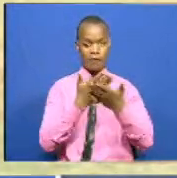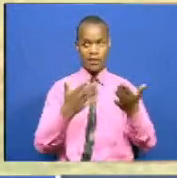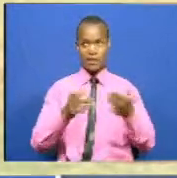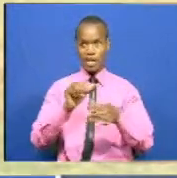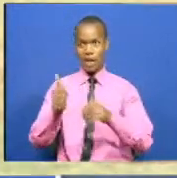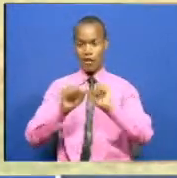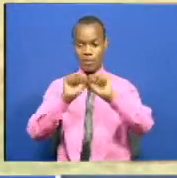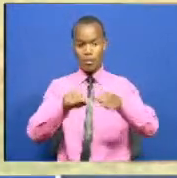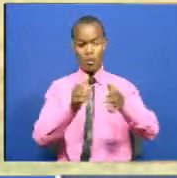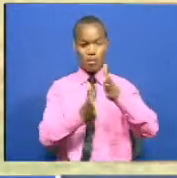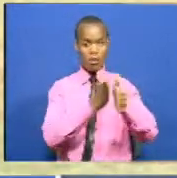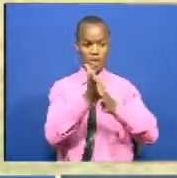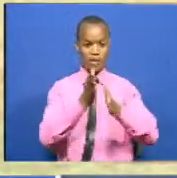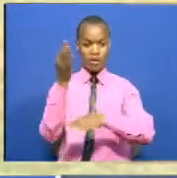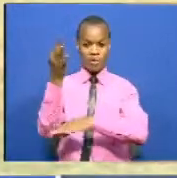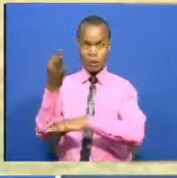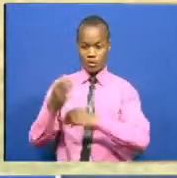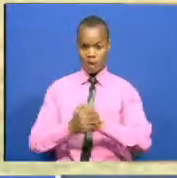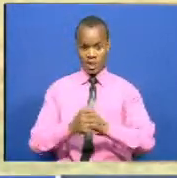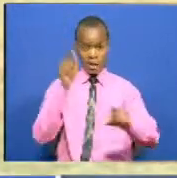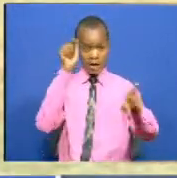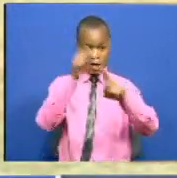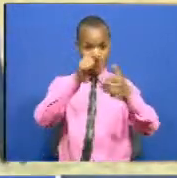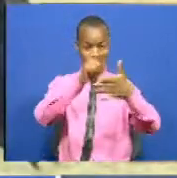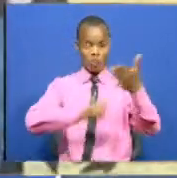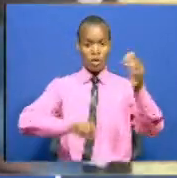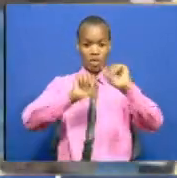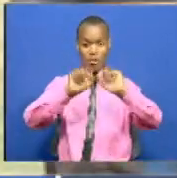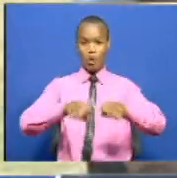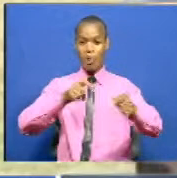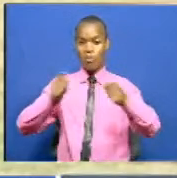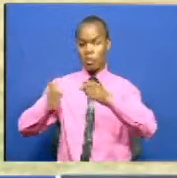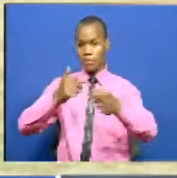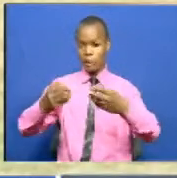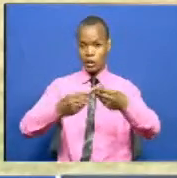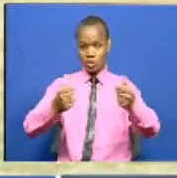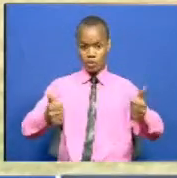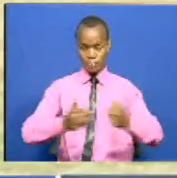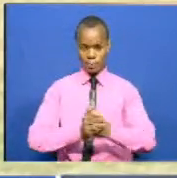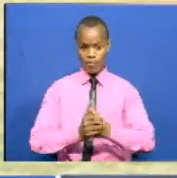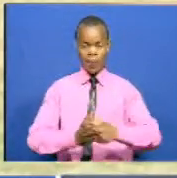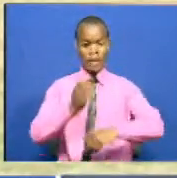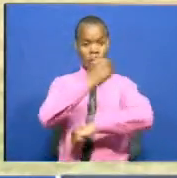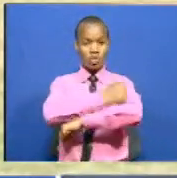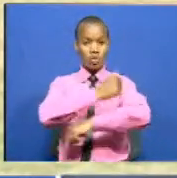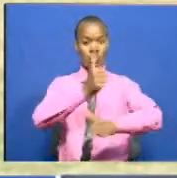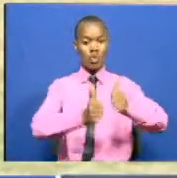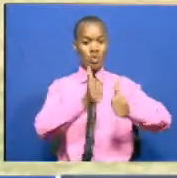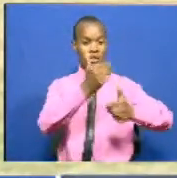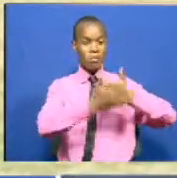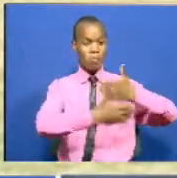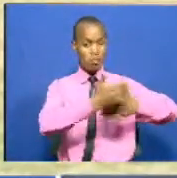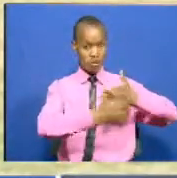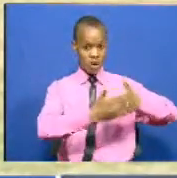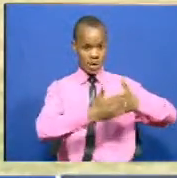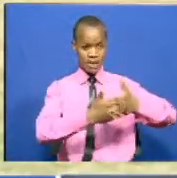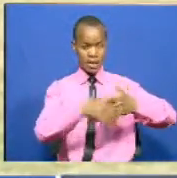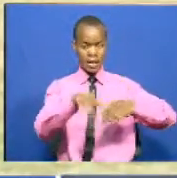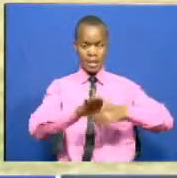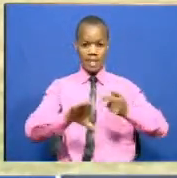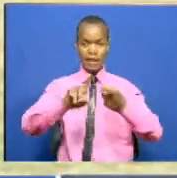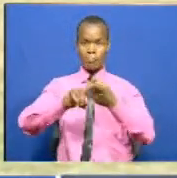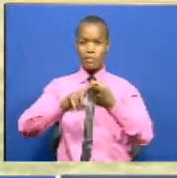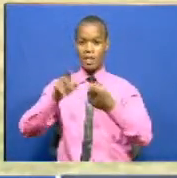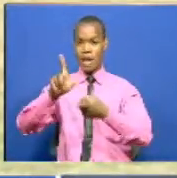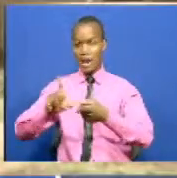on the issue of peace building and conflict management. This is a school that is at the border of Laikipia